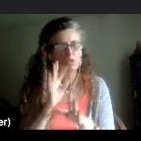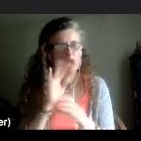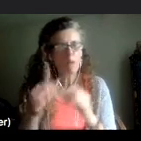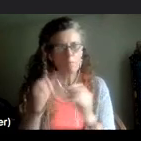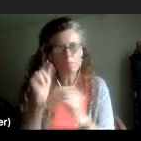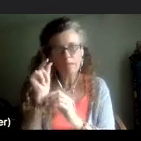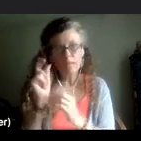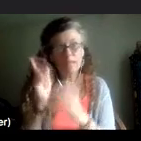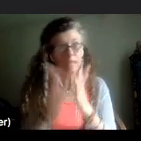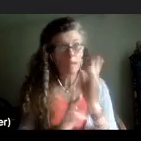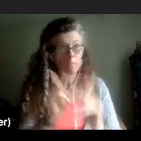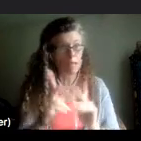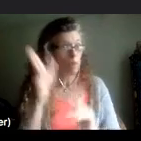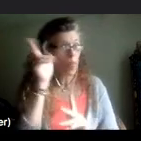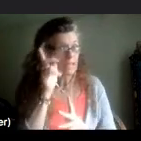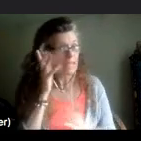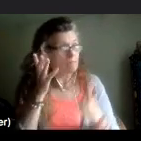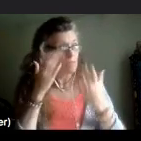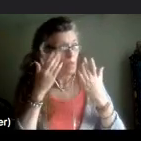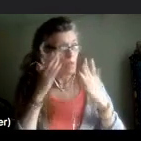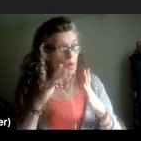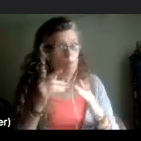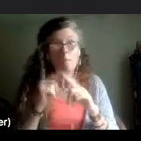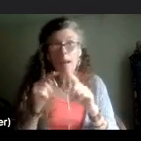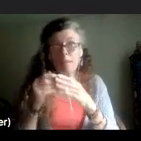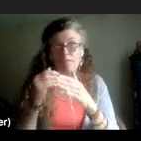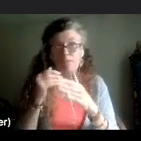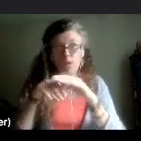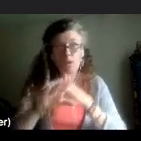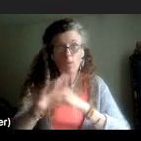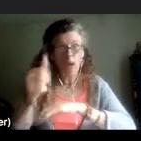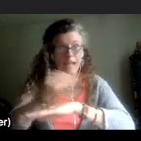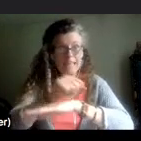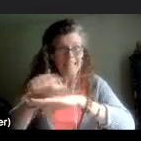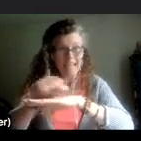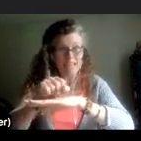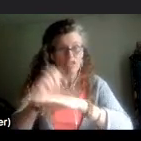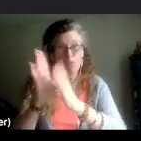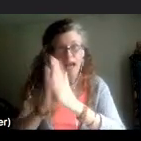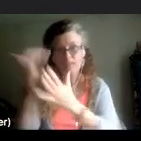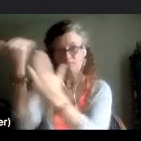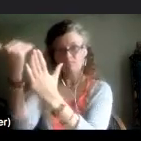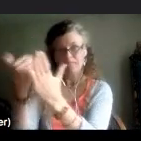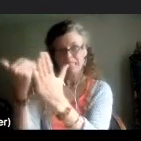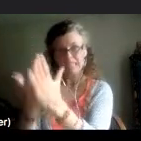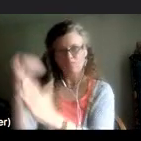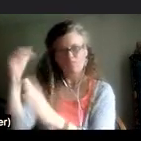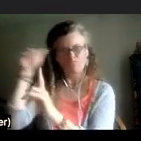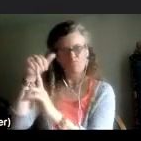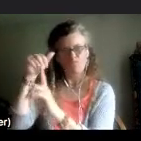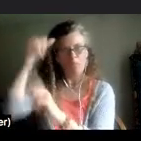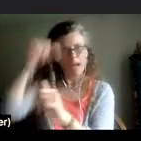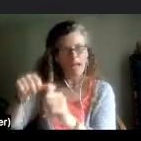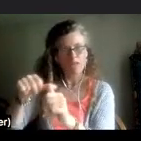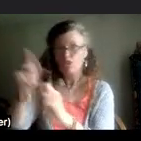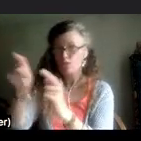listening might not know this, but before you go on stage, you ask for a little checklist of reminders. And one of the things you ask us to put at the top, you're very specific. The